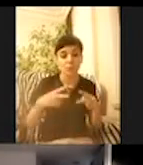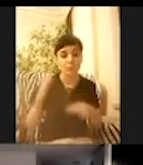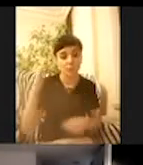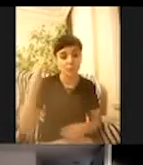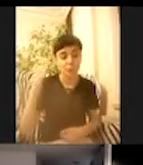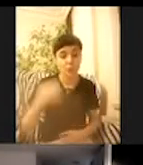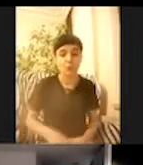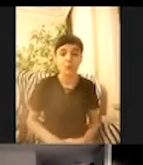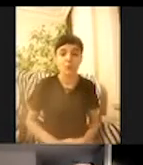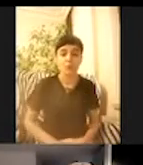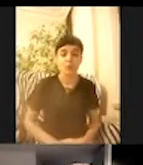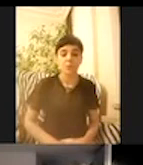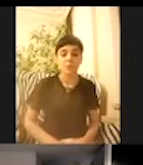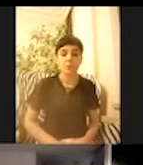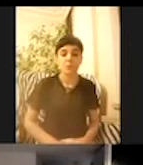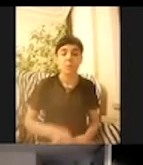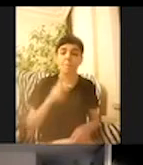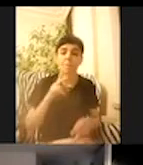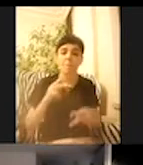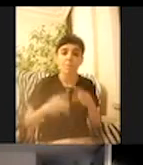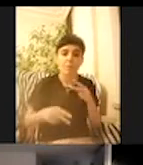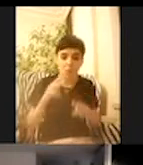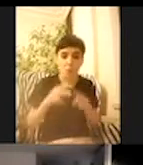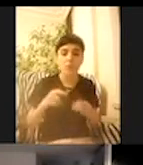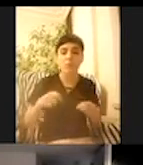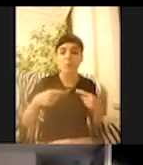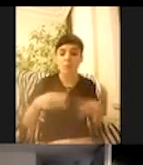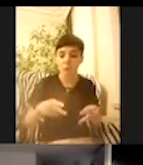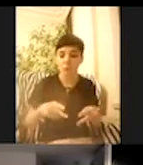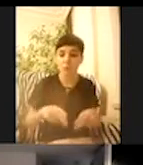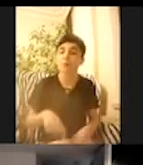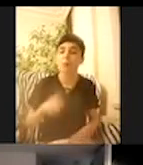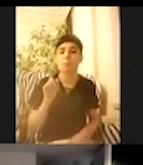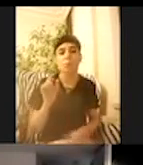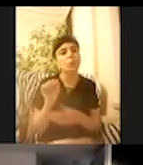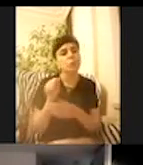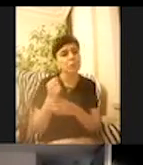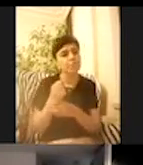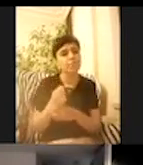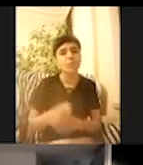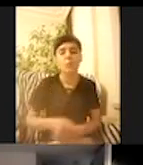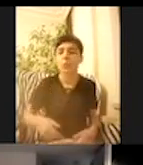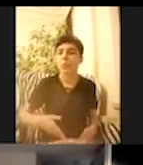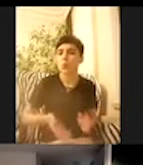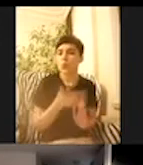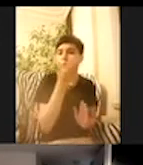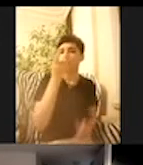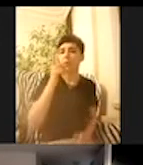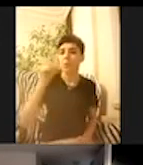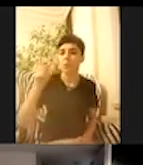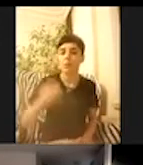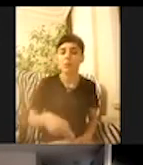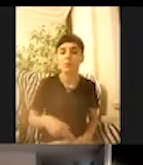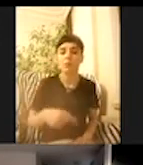my performance, my poetry. Also with another pattern from my grandfather again.